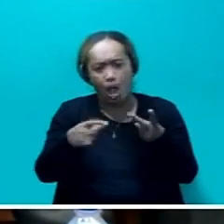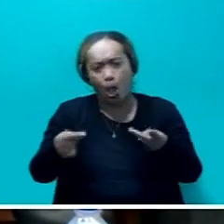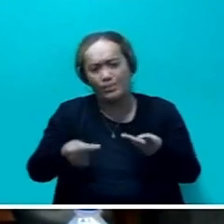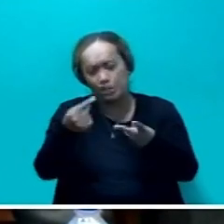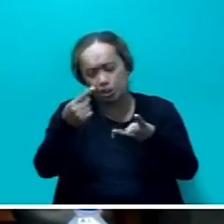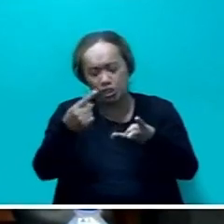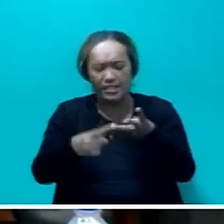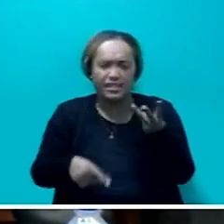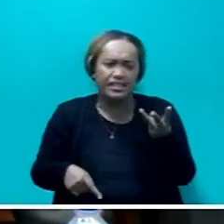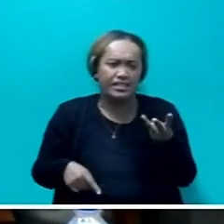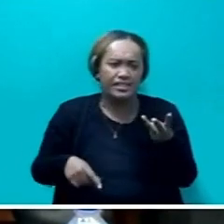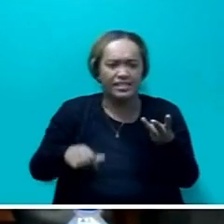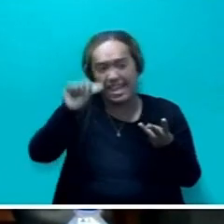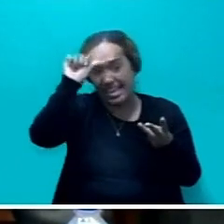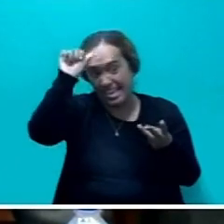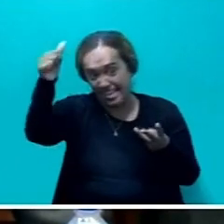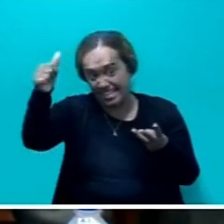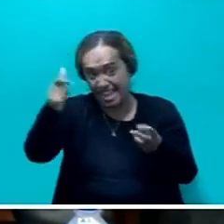mainstream media,